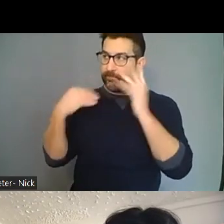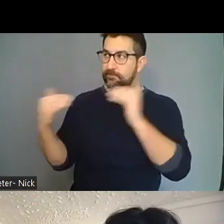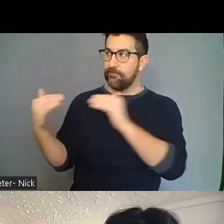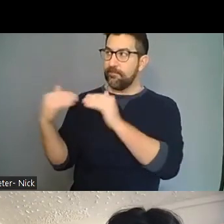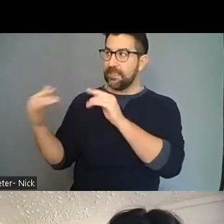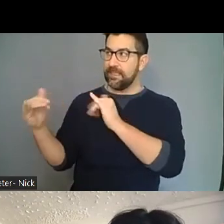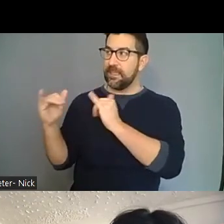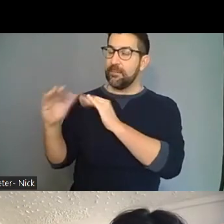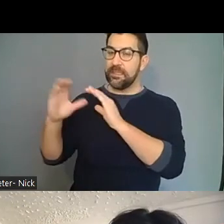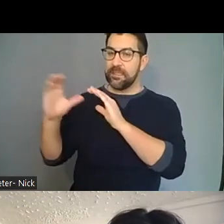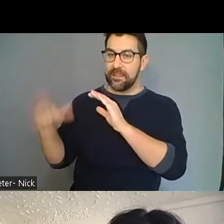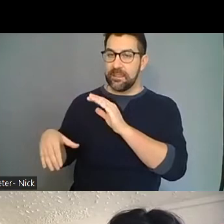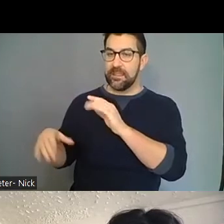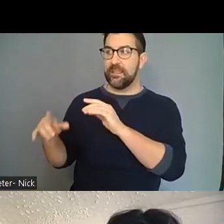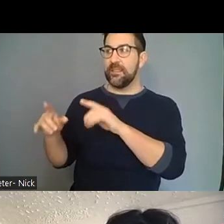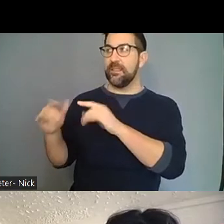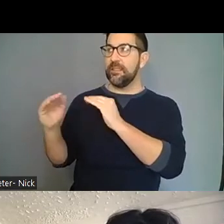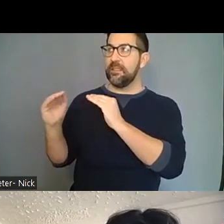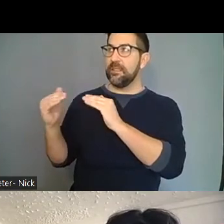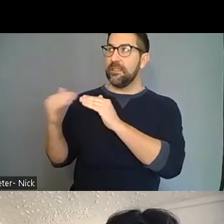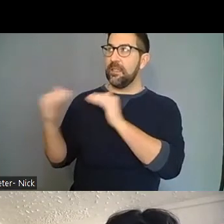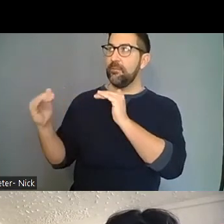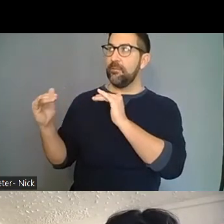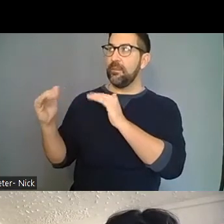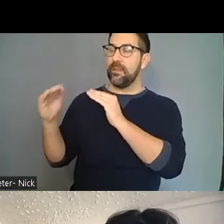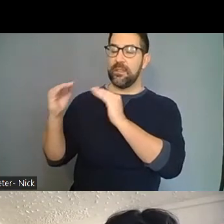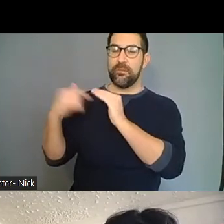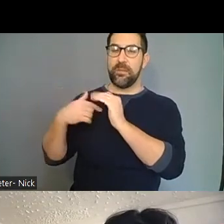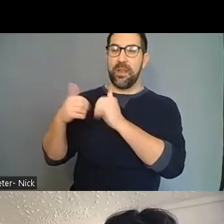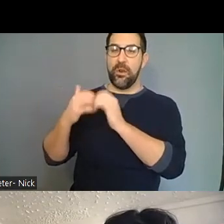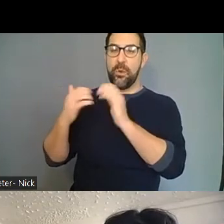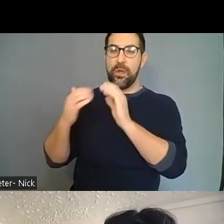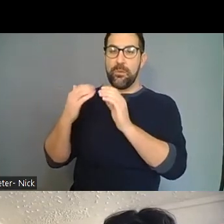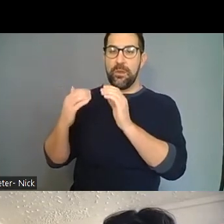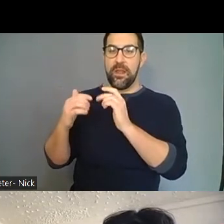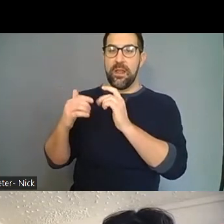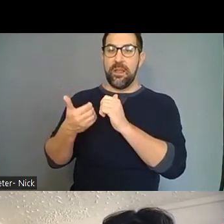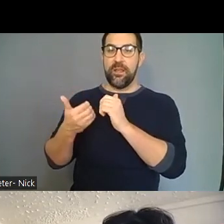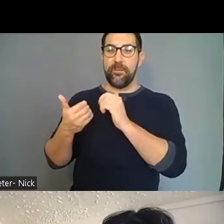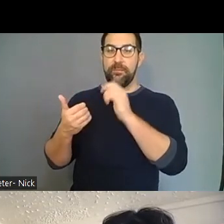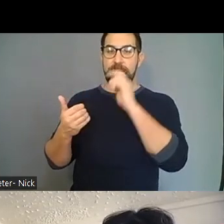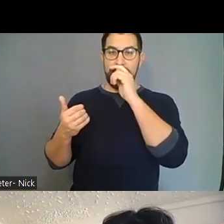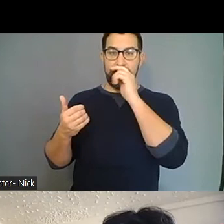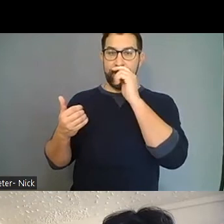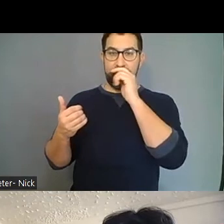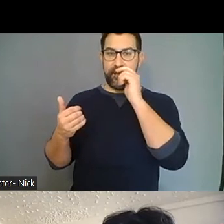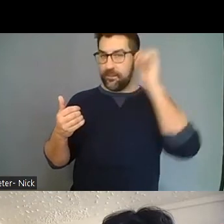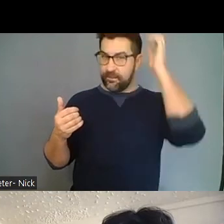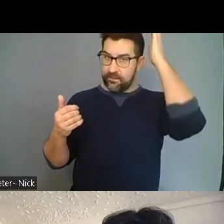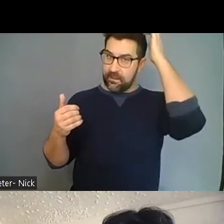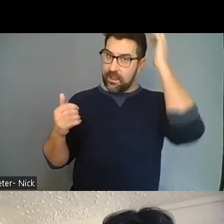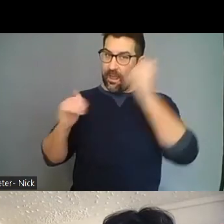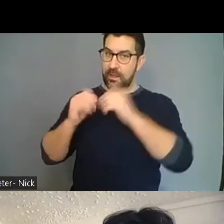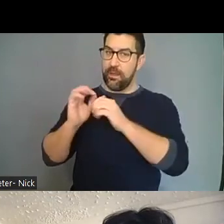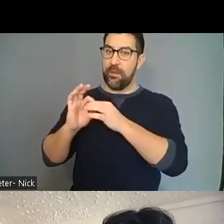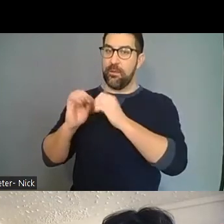me, teaches me how do I communicate, how do I build with these people. And